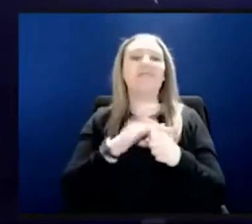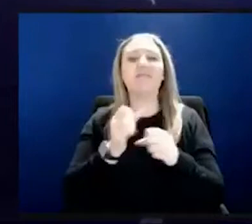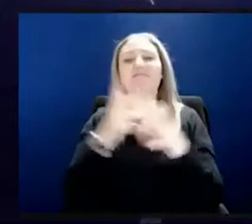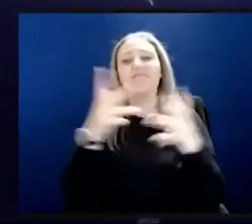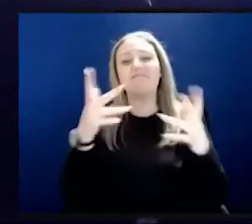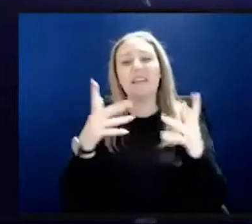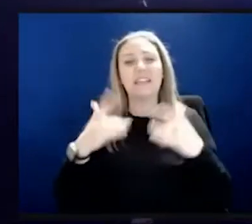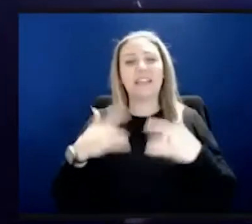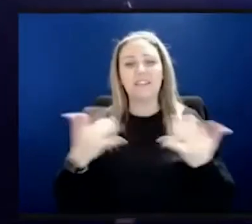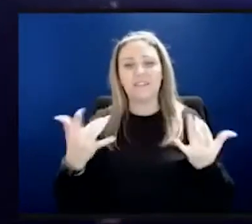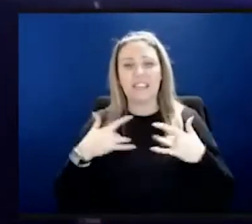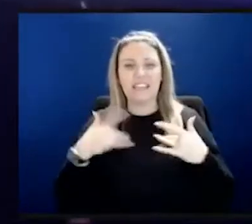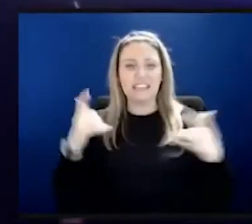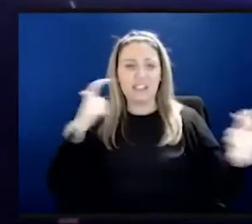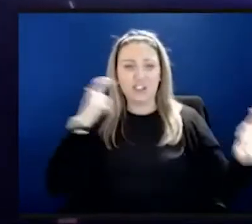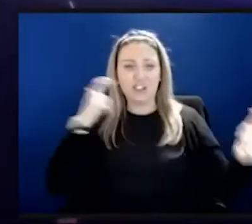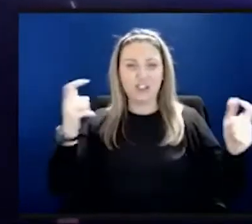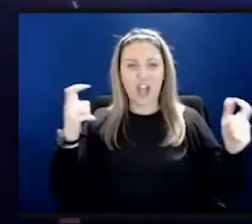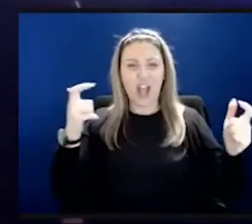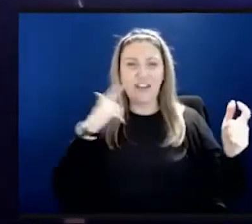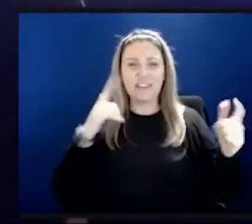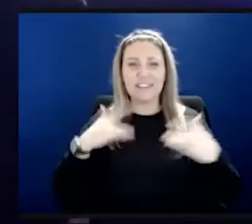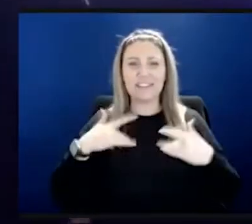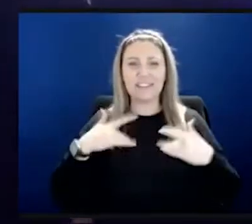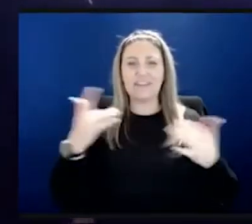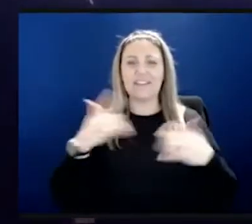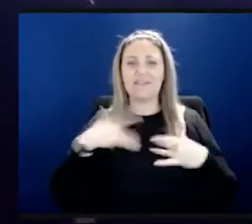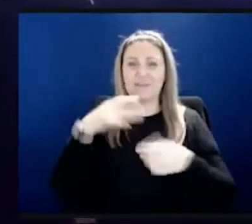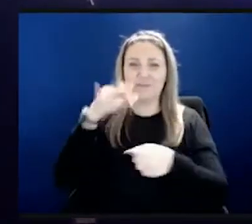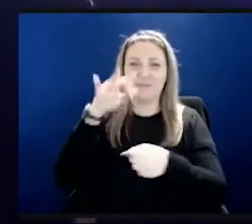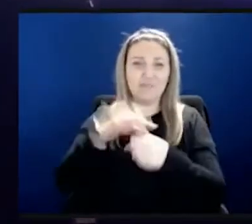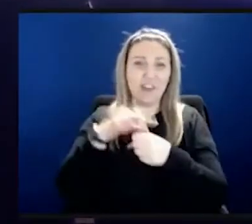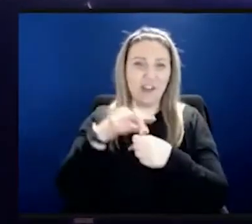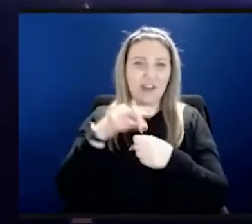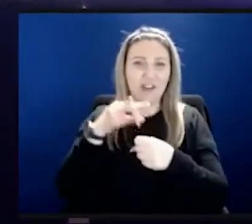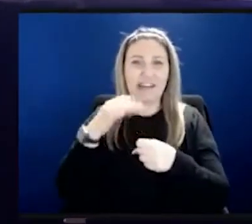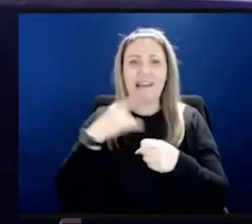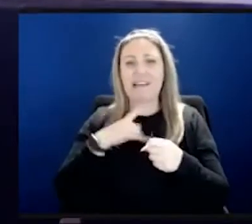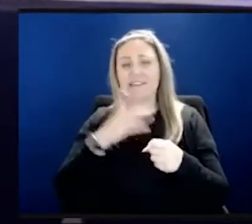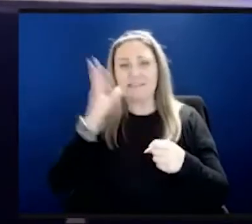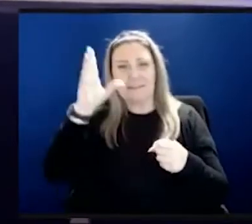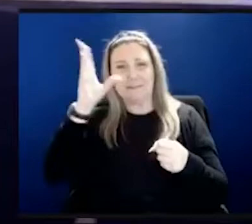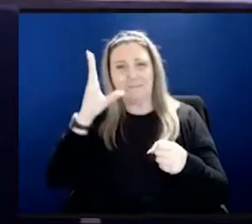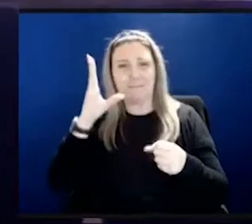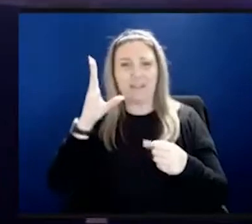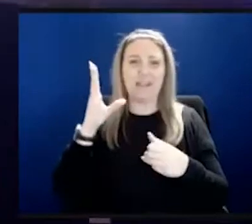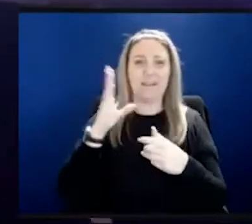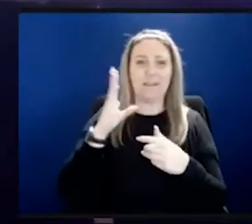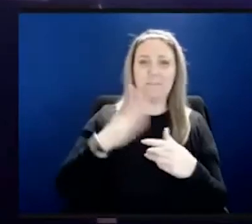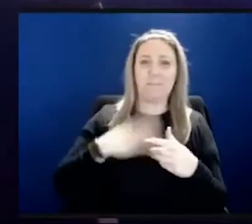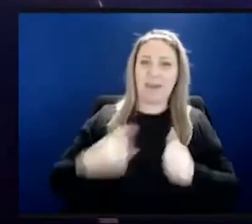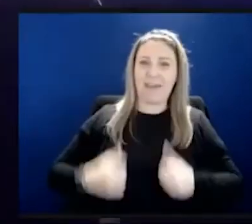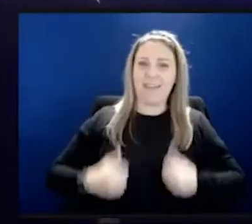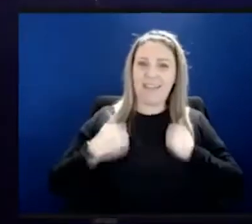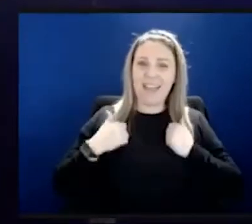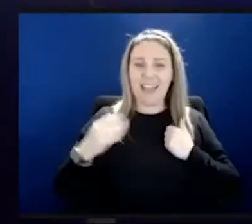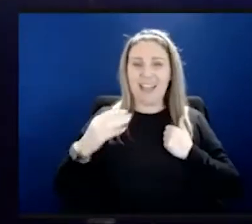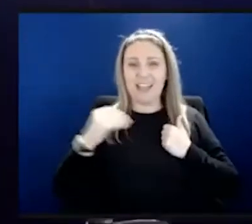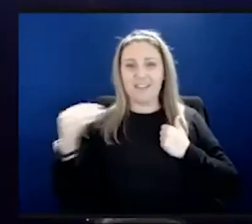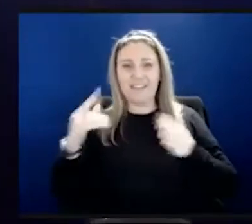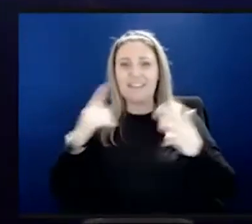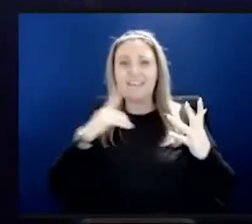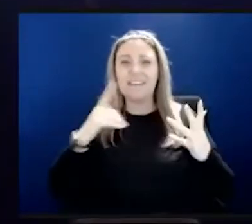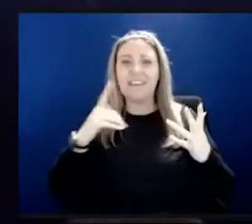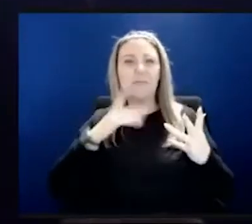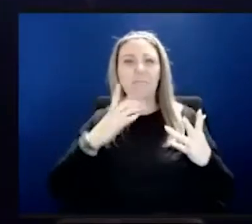the largest event there is. And they have these voting for. I got to speak there about my life and to come back the story of